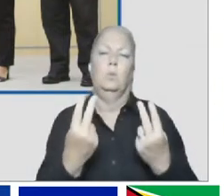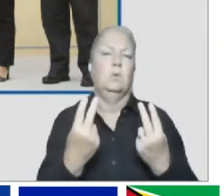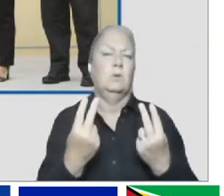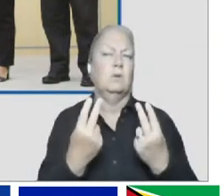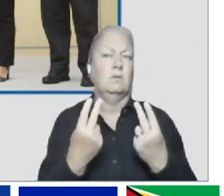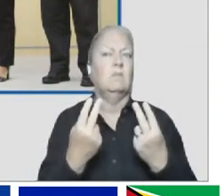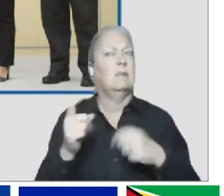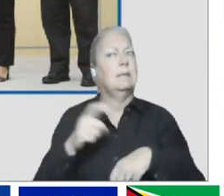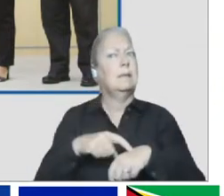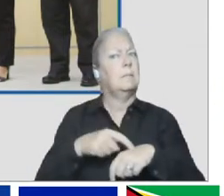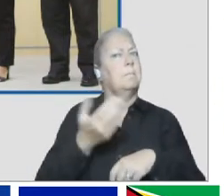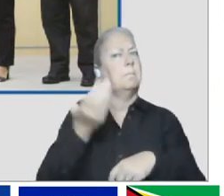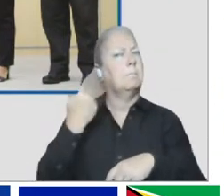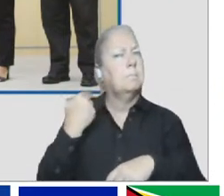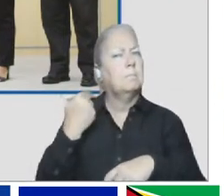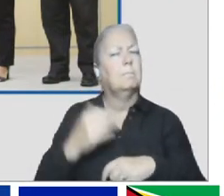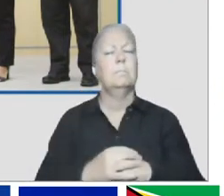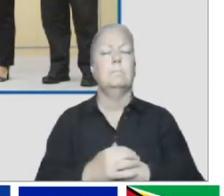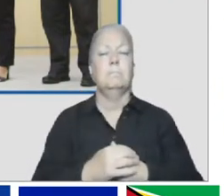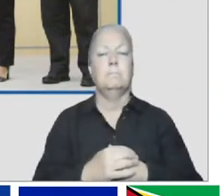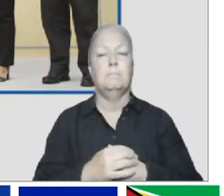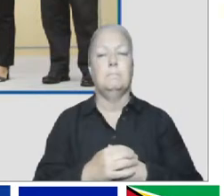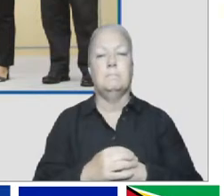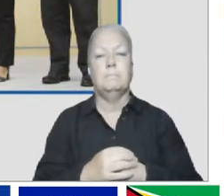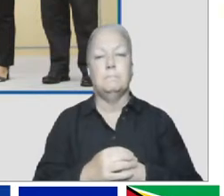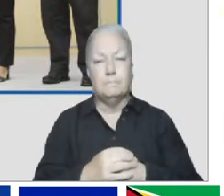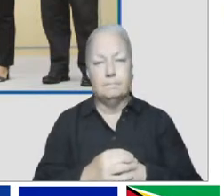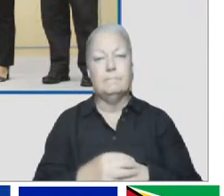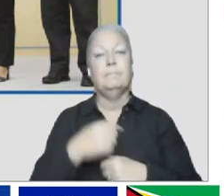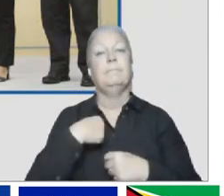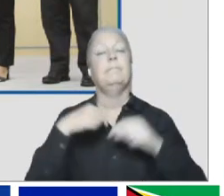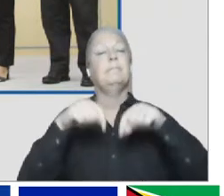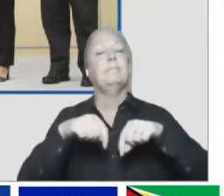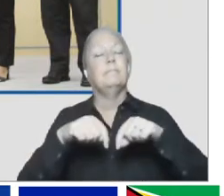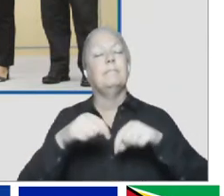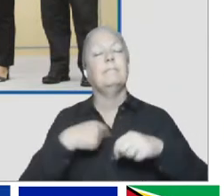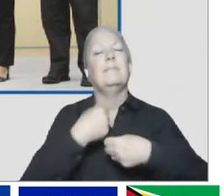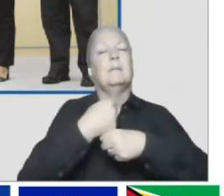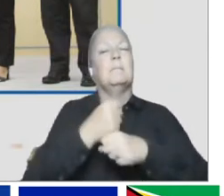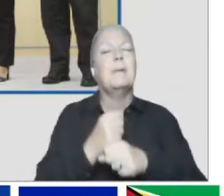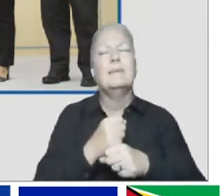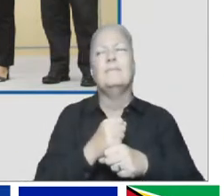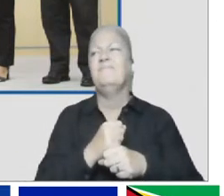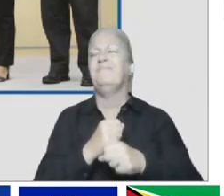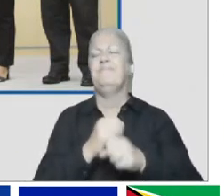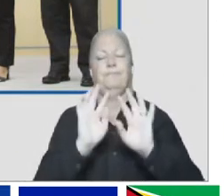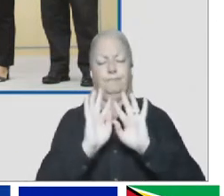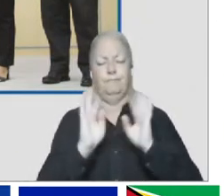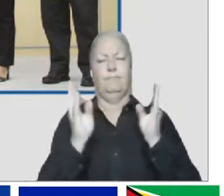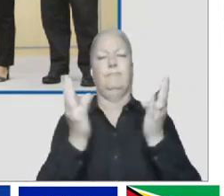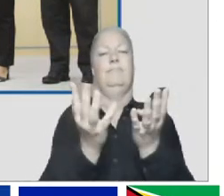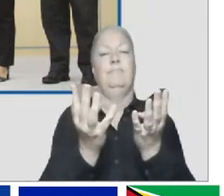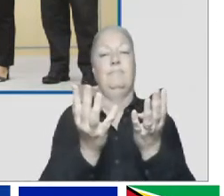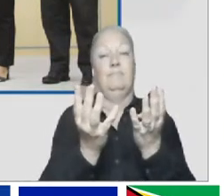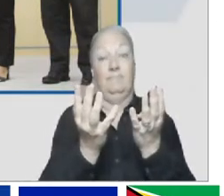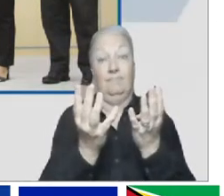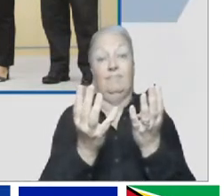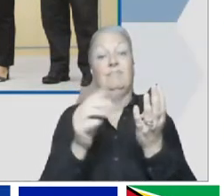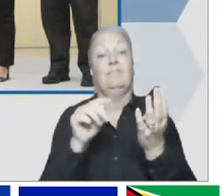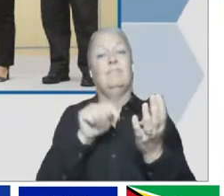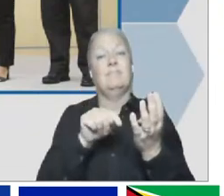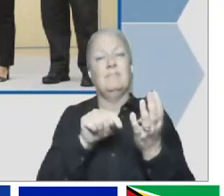here we created a council that participated in a very important way,